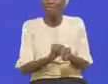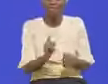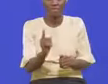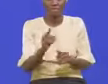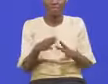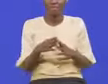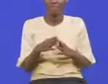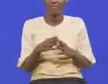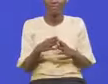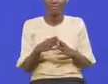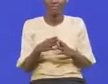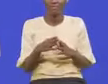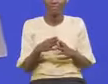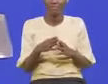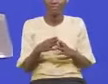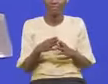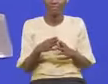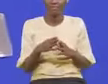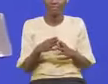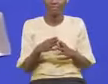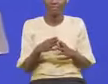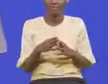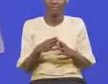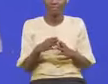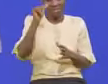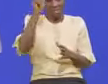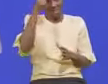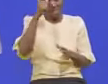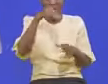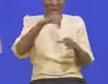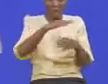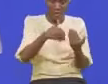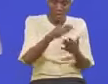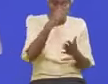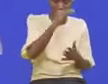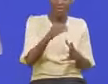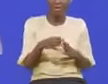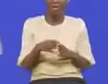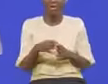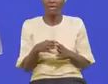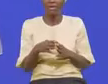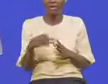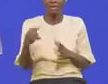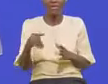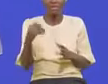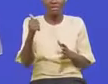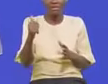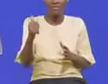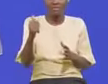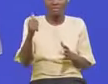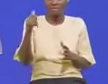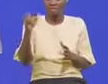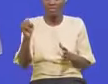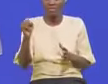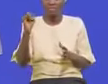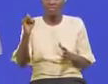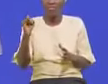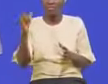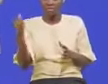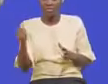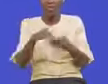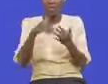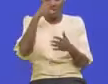Amewo katã le afi sia fi. Le India, amewo katã. le Asia